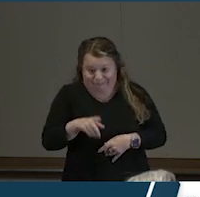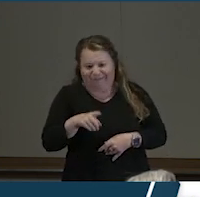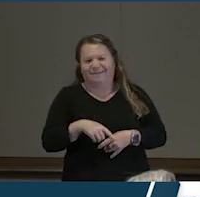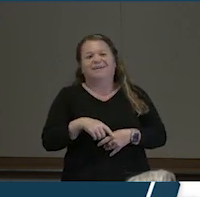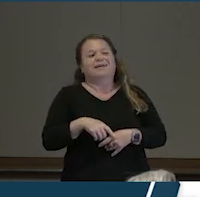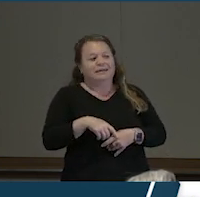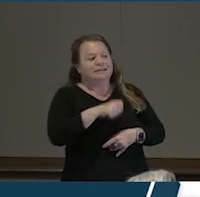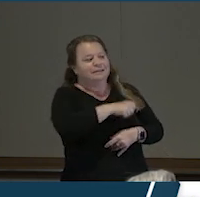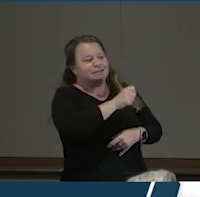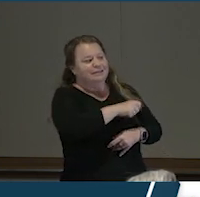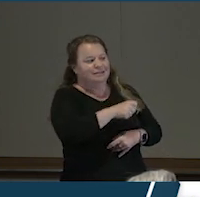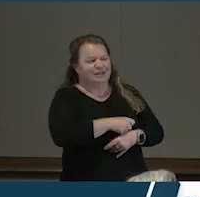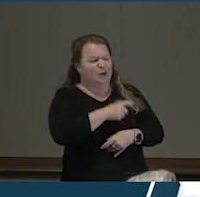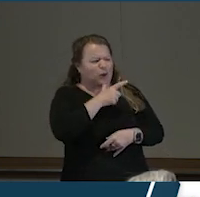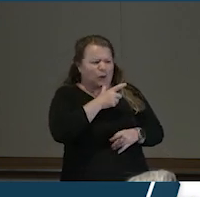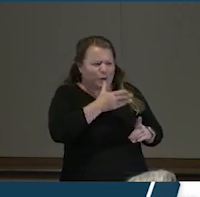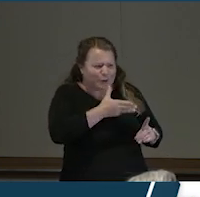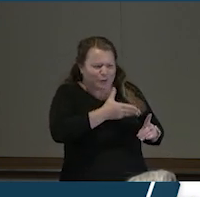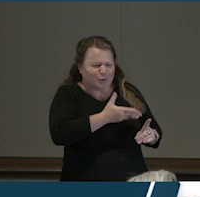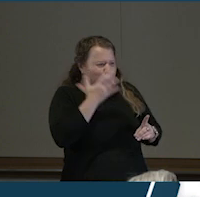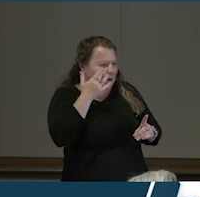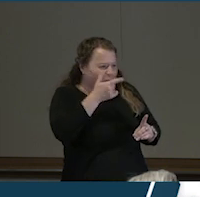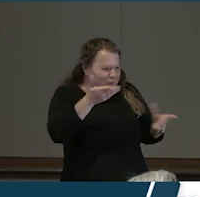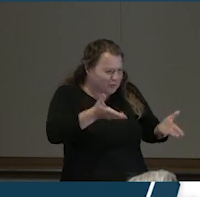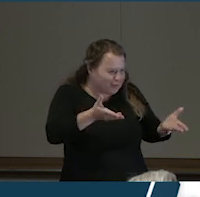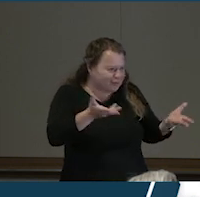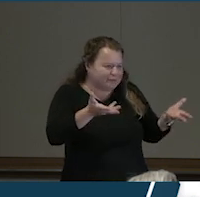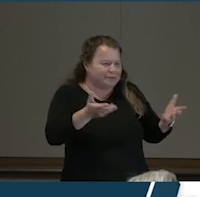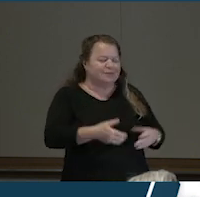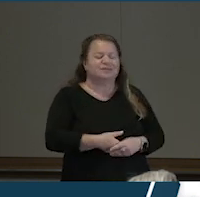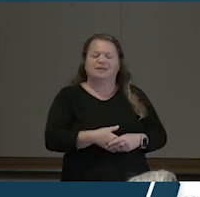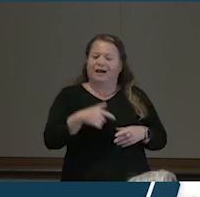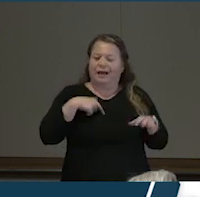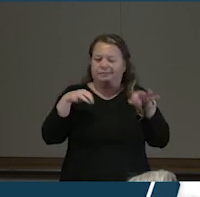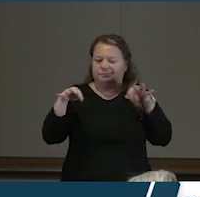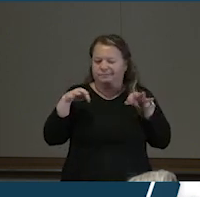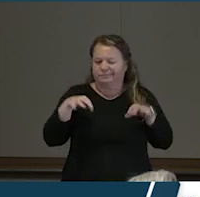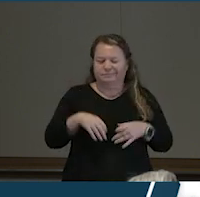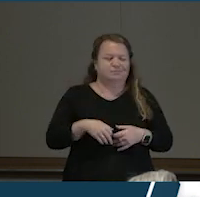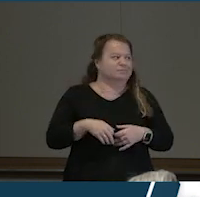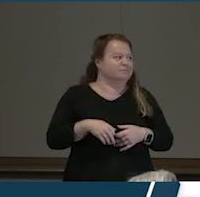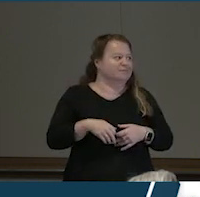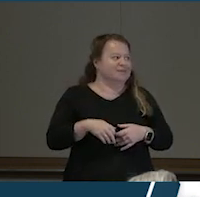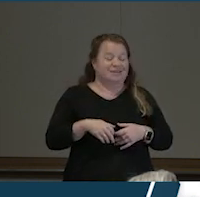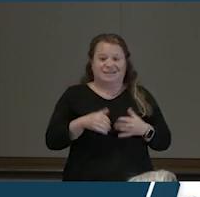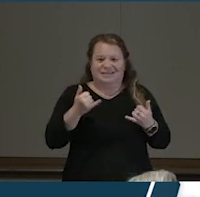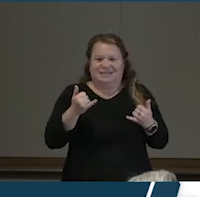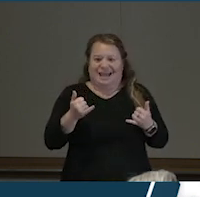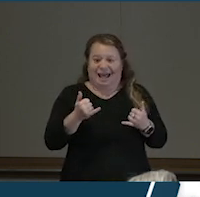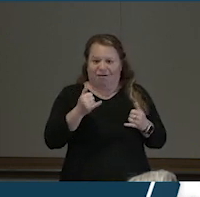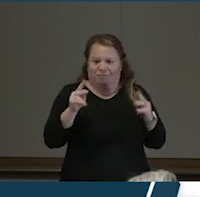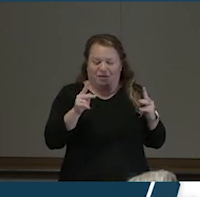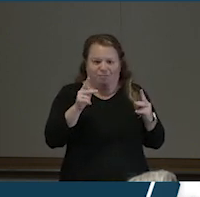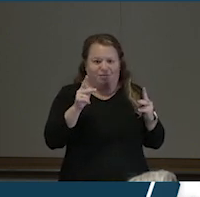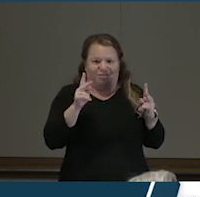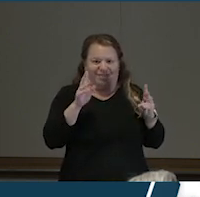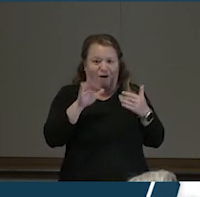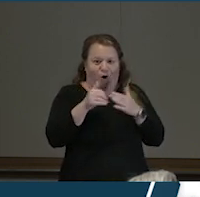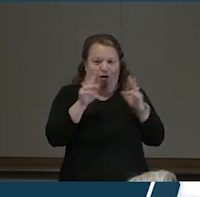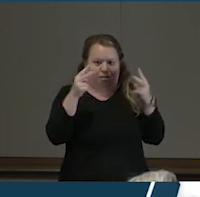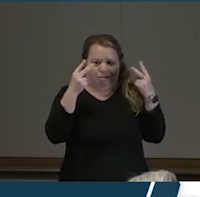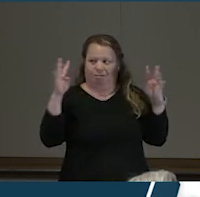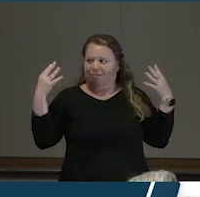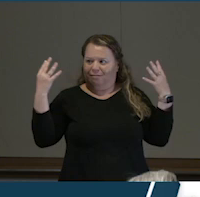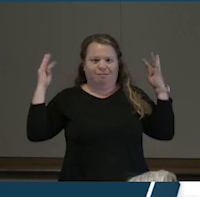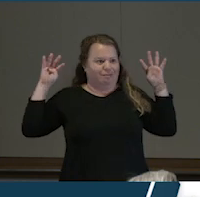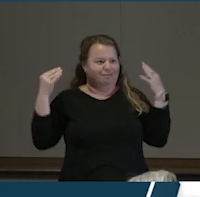oh, okay, who are you? What were you here for? Da, da, da, da, da. So I start talking. Now I've got their attention, I get his attention. I got the people's attention across